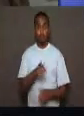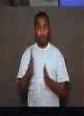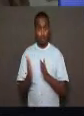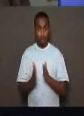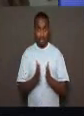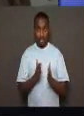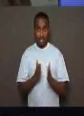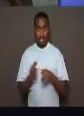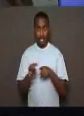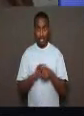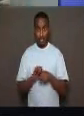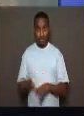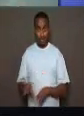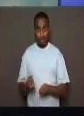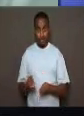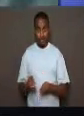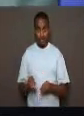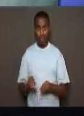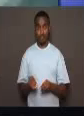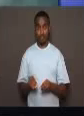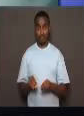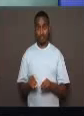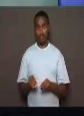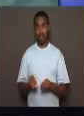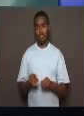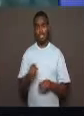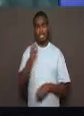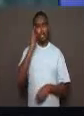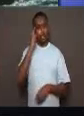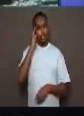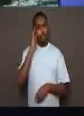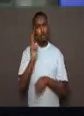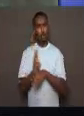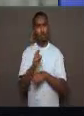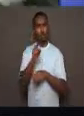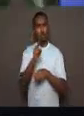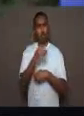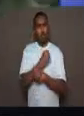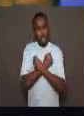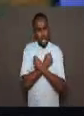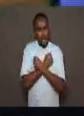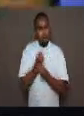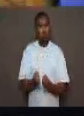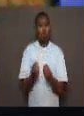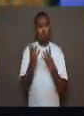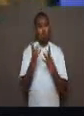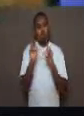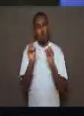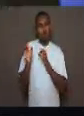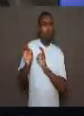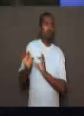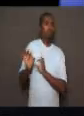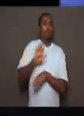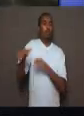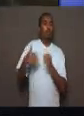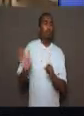to do an activity, students? Think of a film you either like a lot or do not like at